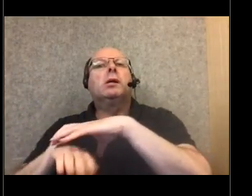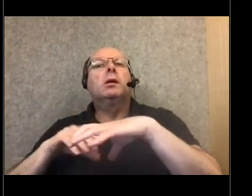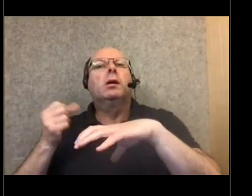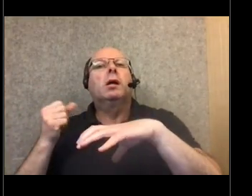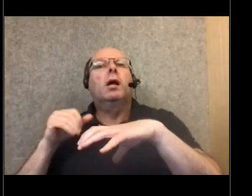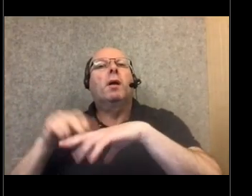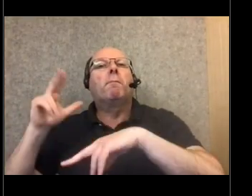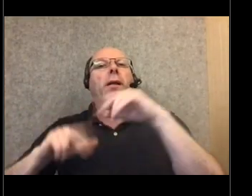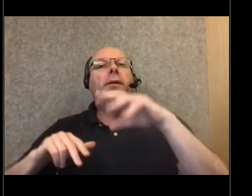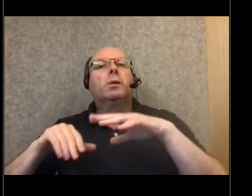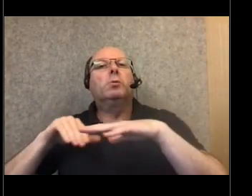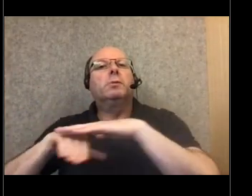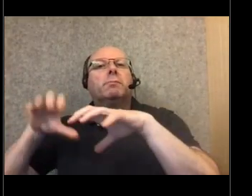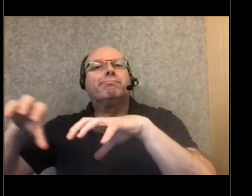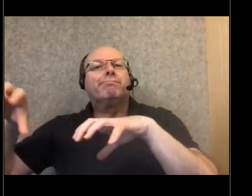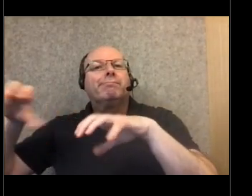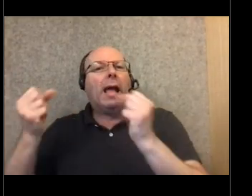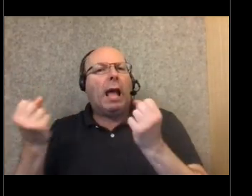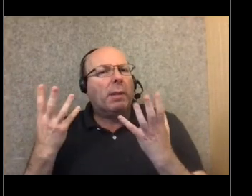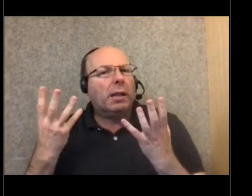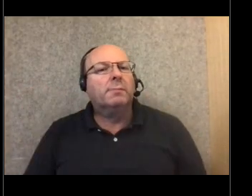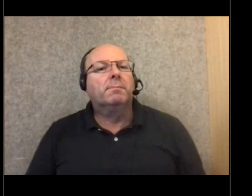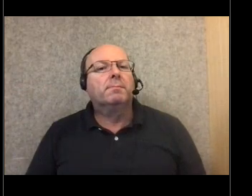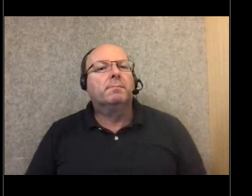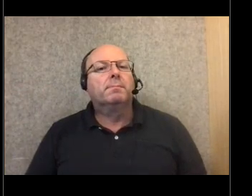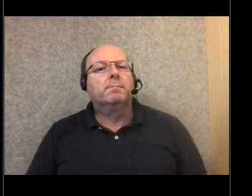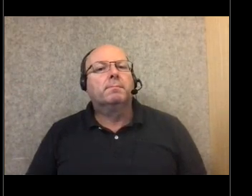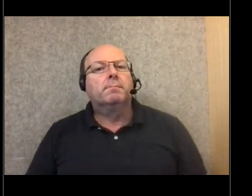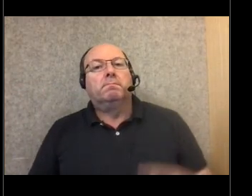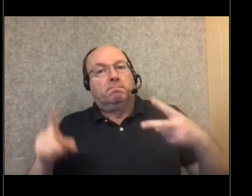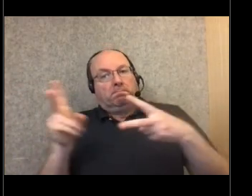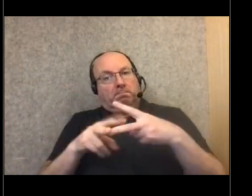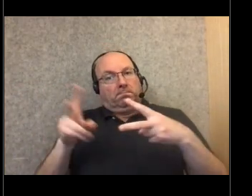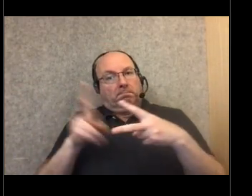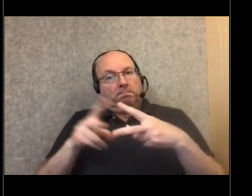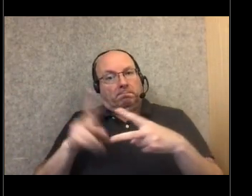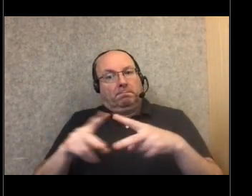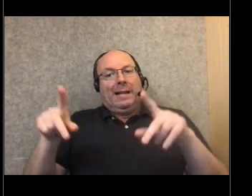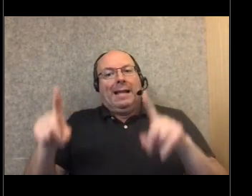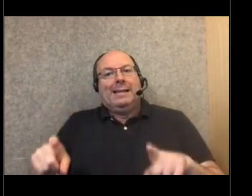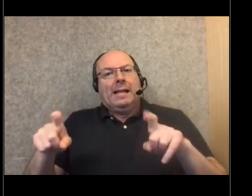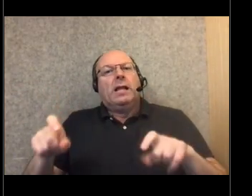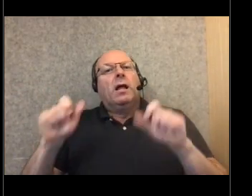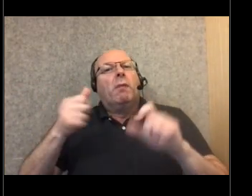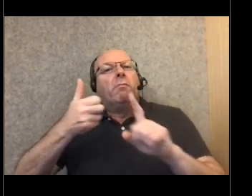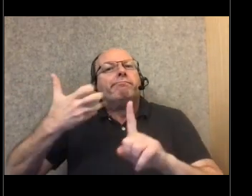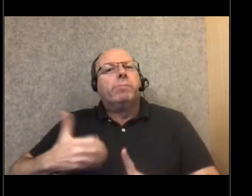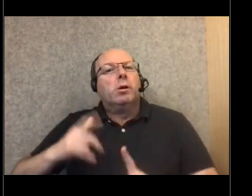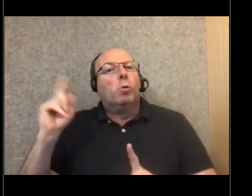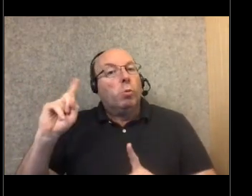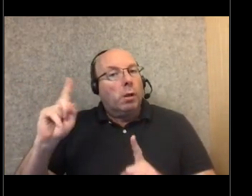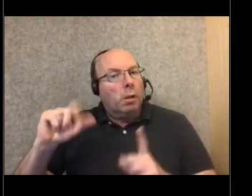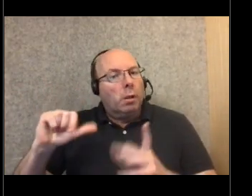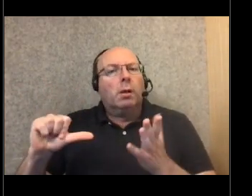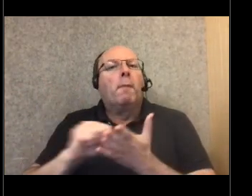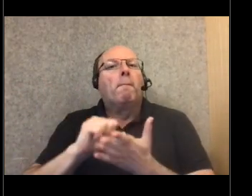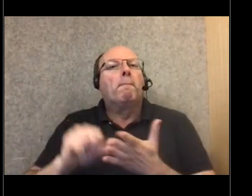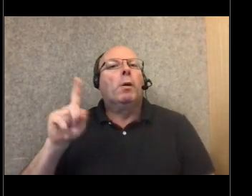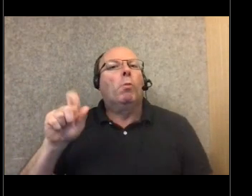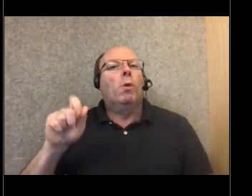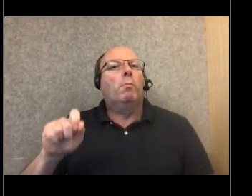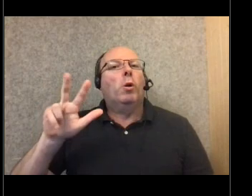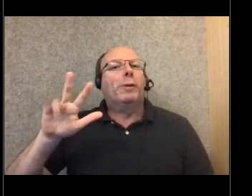The test and their applications are described in detail on pages